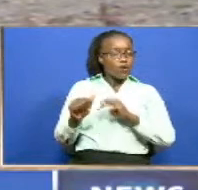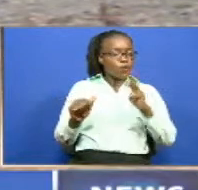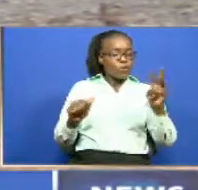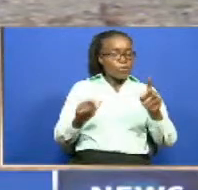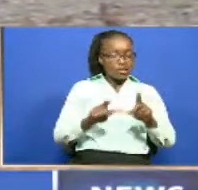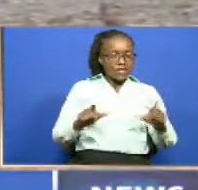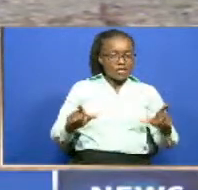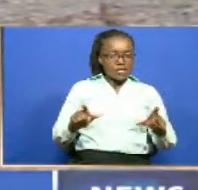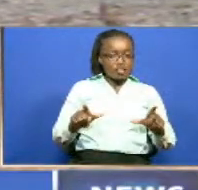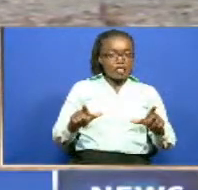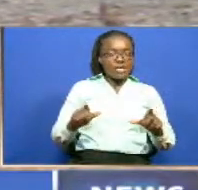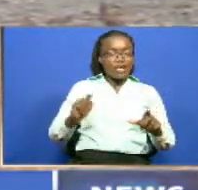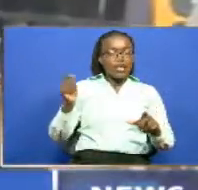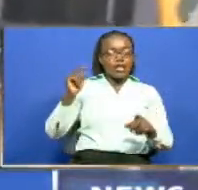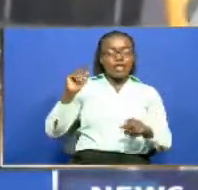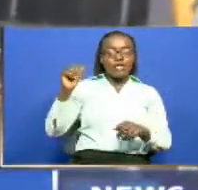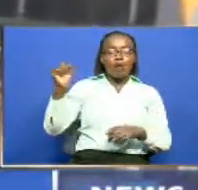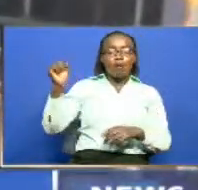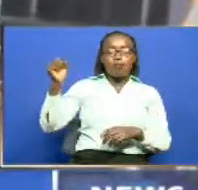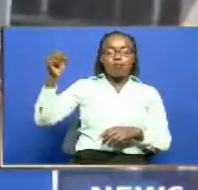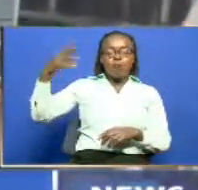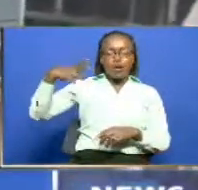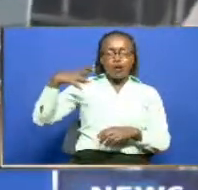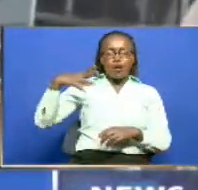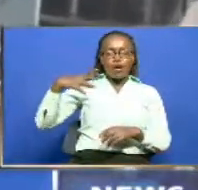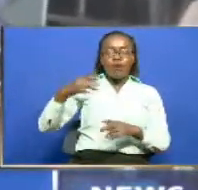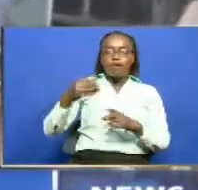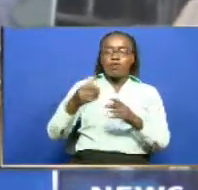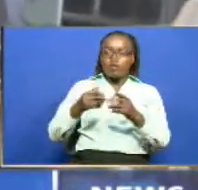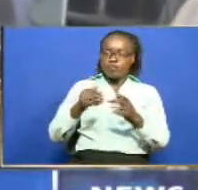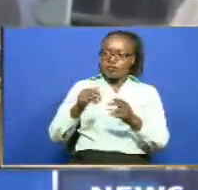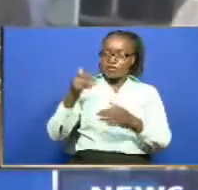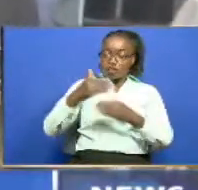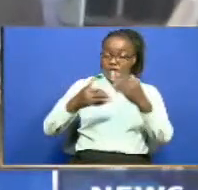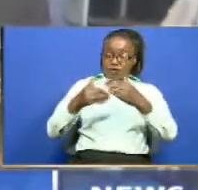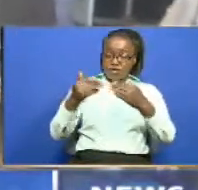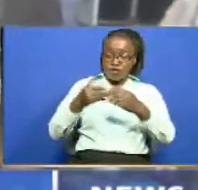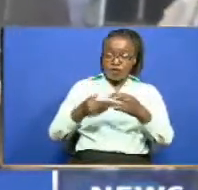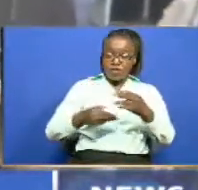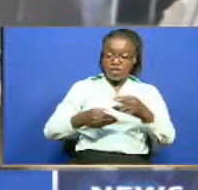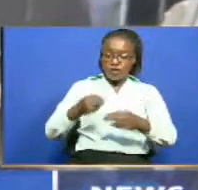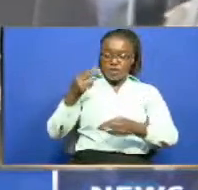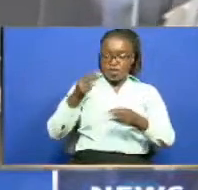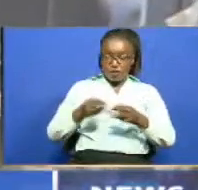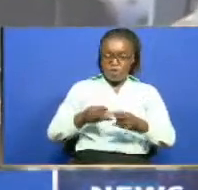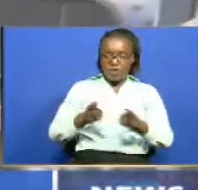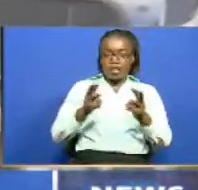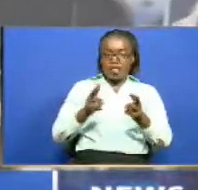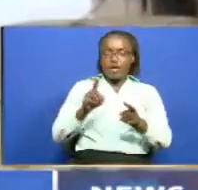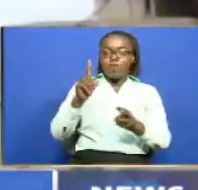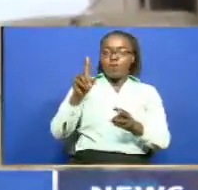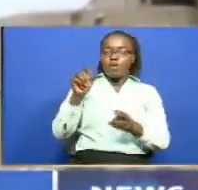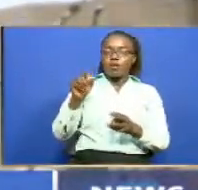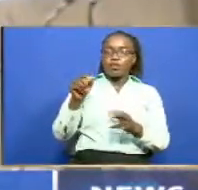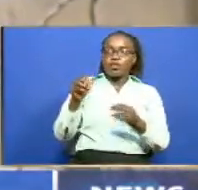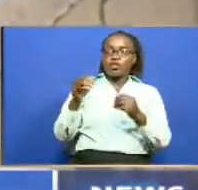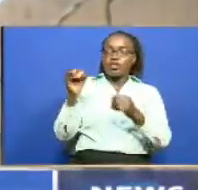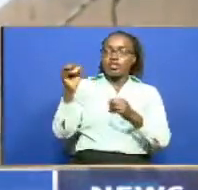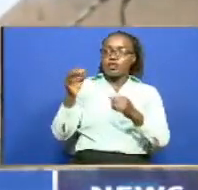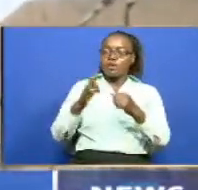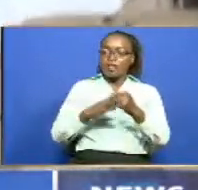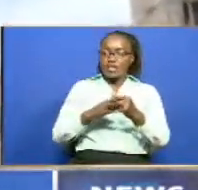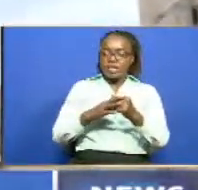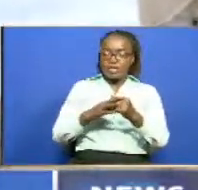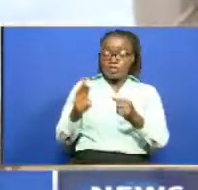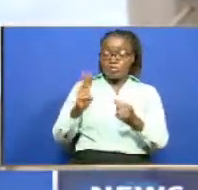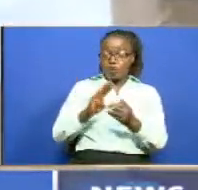the latest entity yet to relocate its infrastructure from the highway's path. The utility firm is spending 1.08 billion shillings to relocate